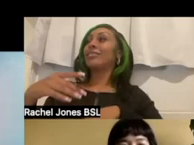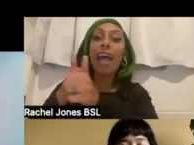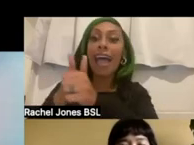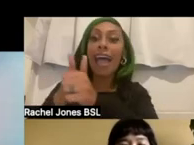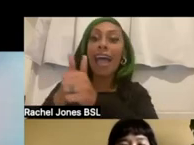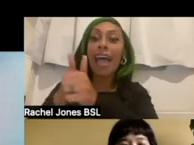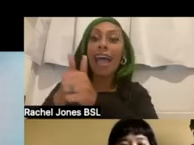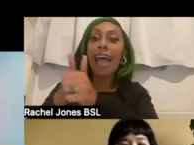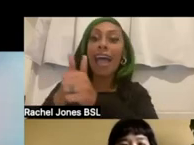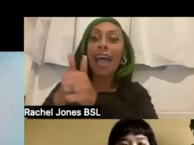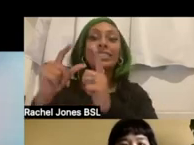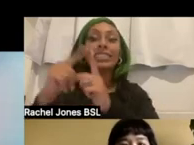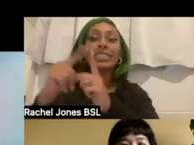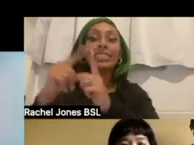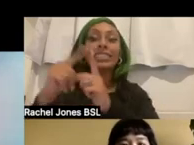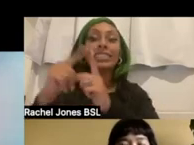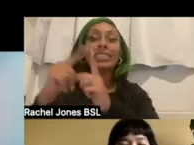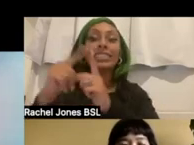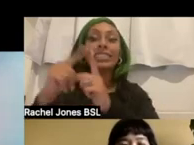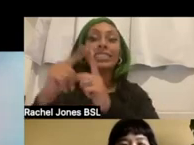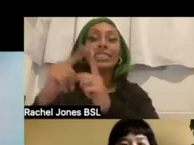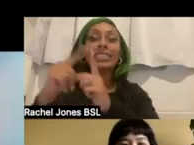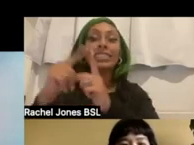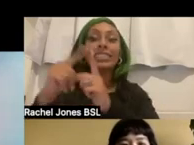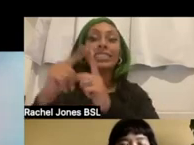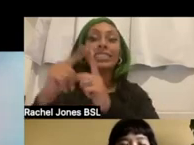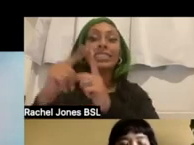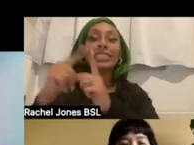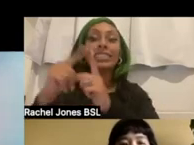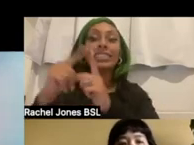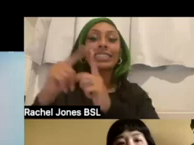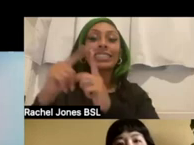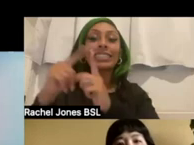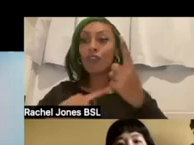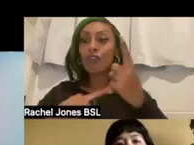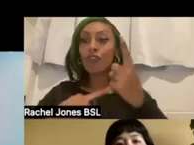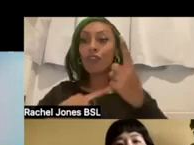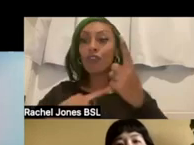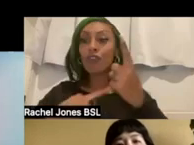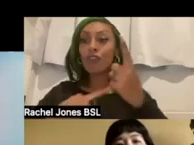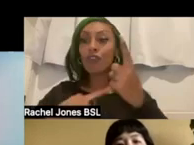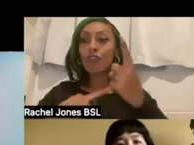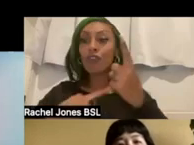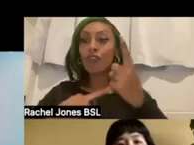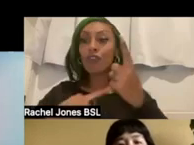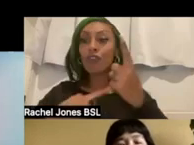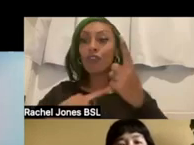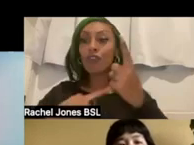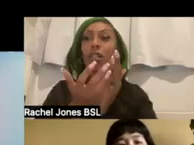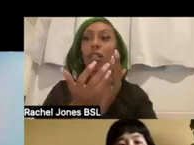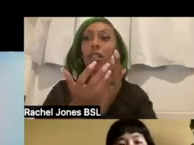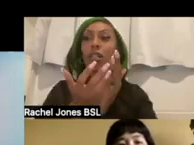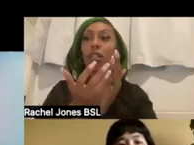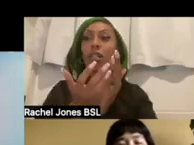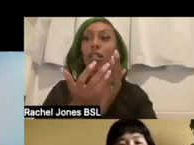conferences hosted in the global north, because visas are a big barrier. And I have